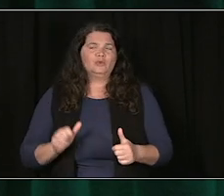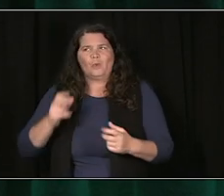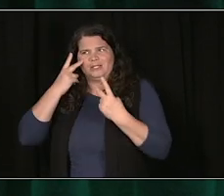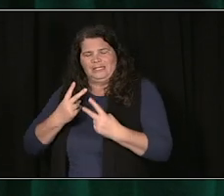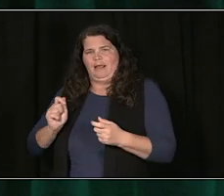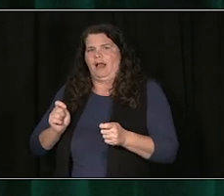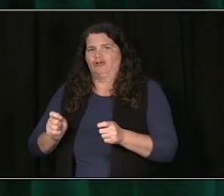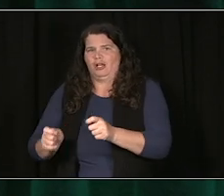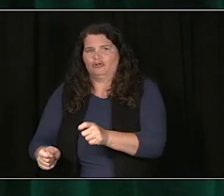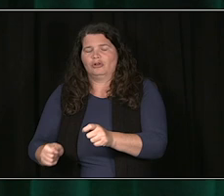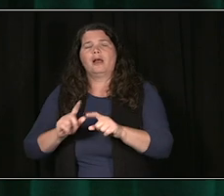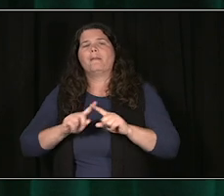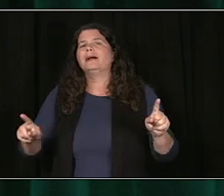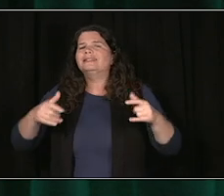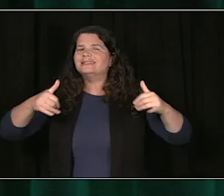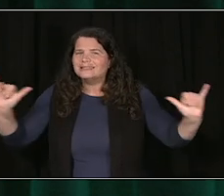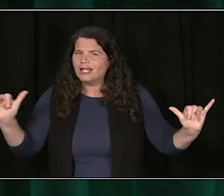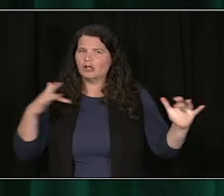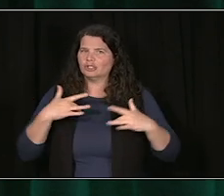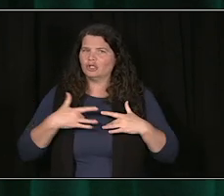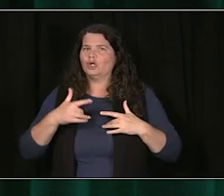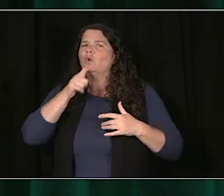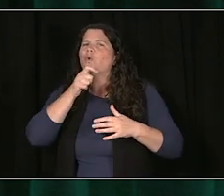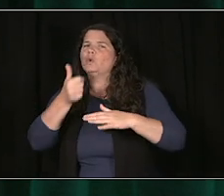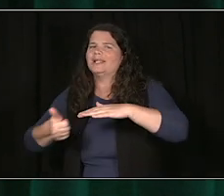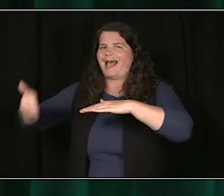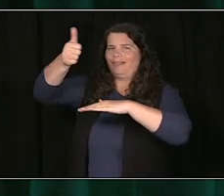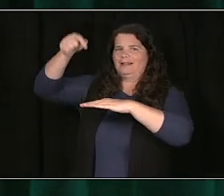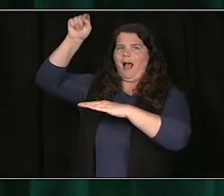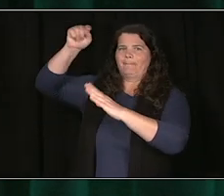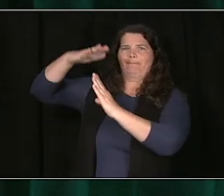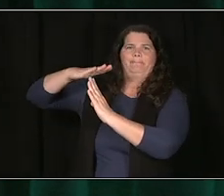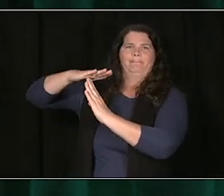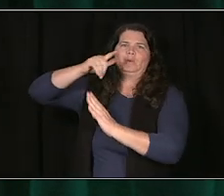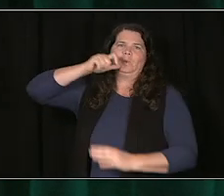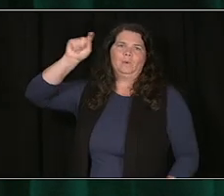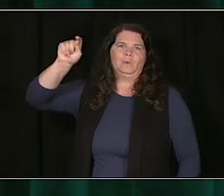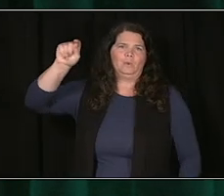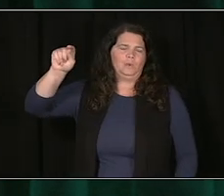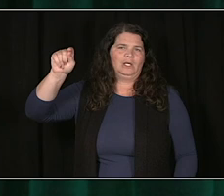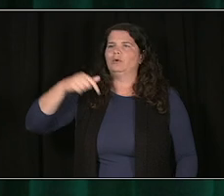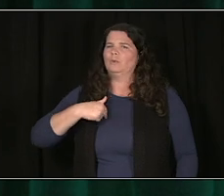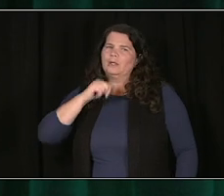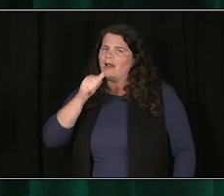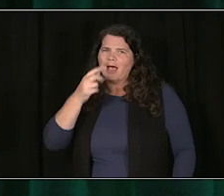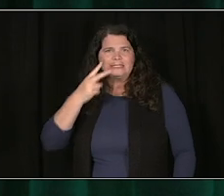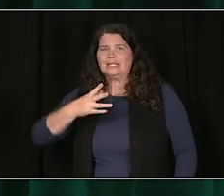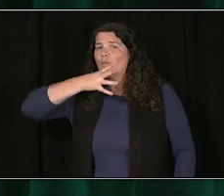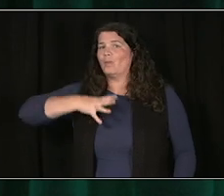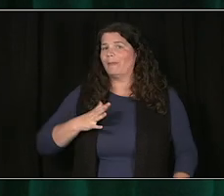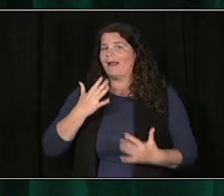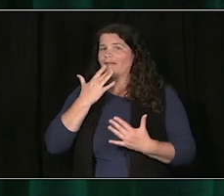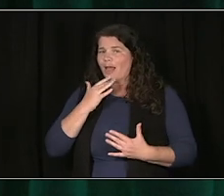is who's at the head of the table. Particularly for women of color, we are not seeing them getting